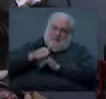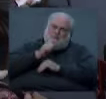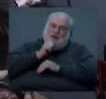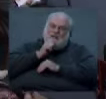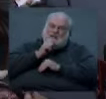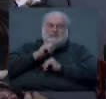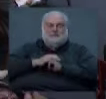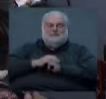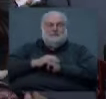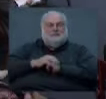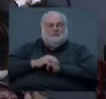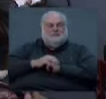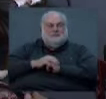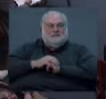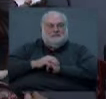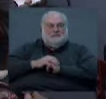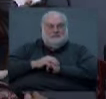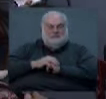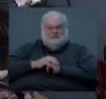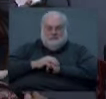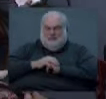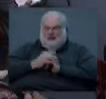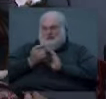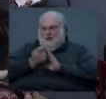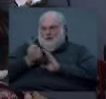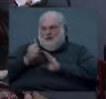private. Seeing it's off the agenda.